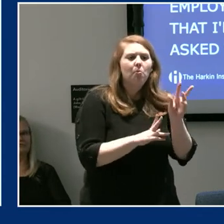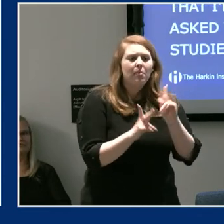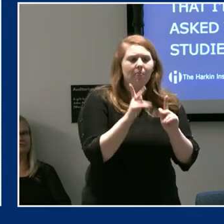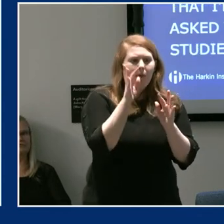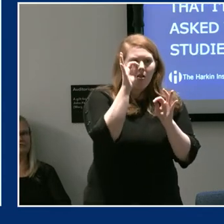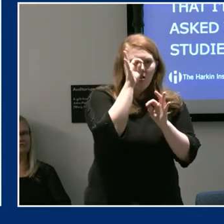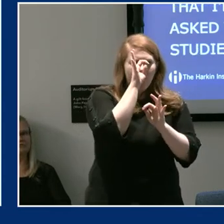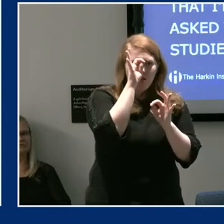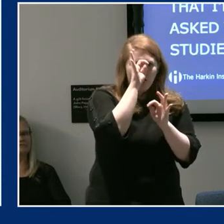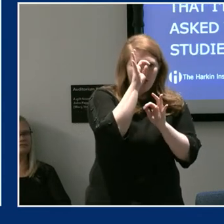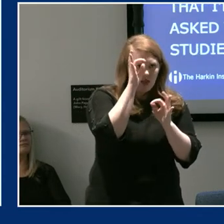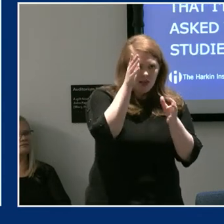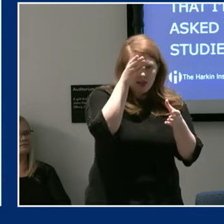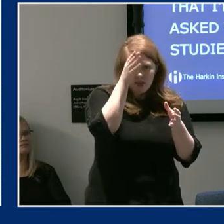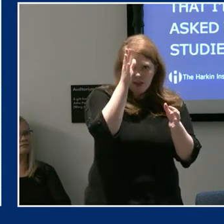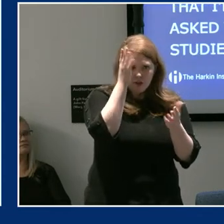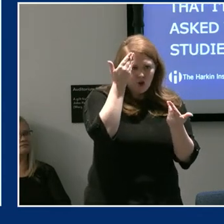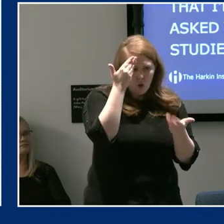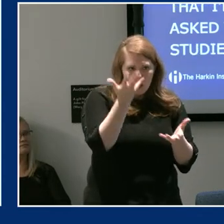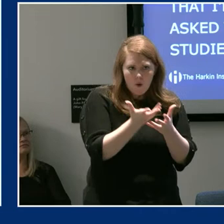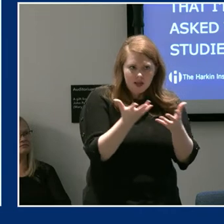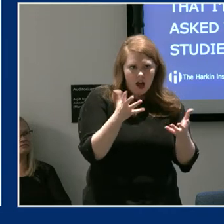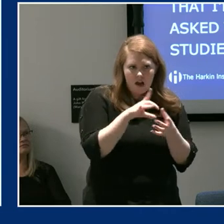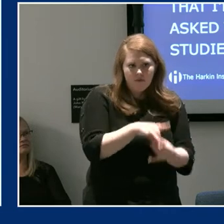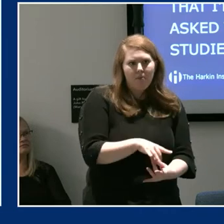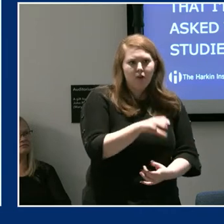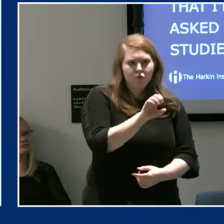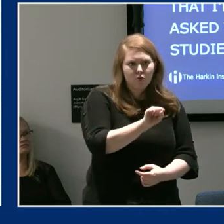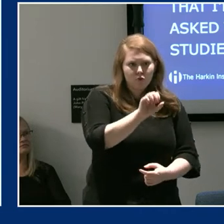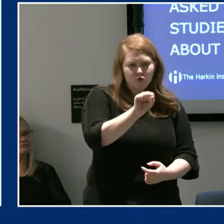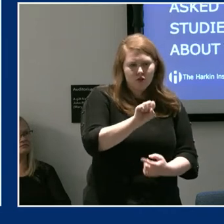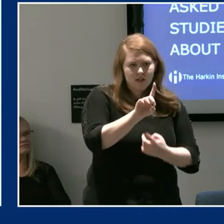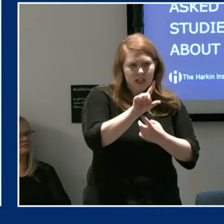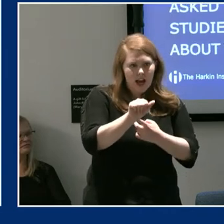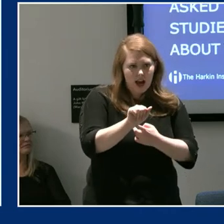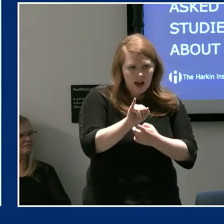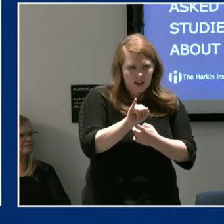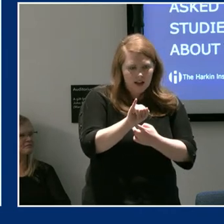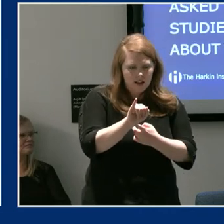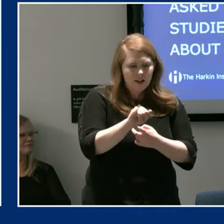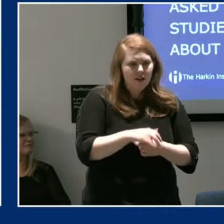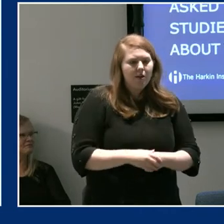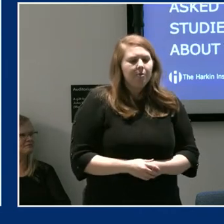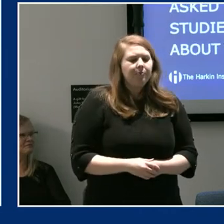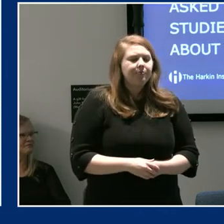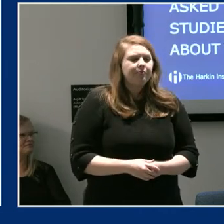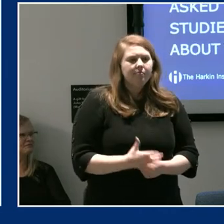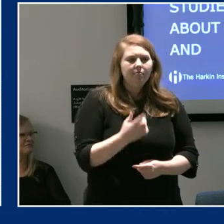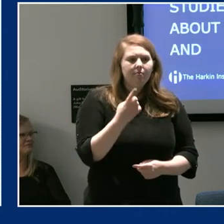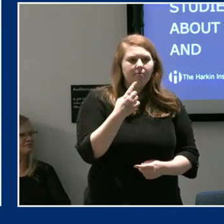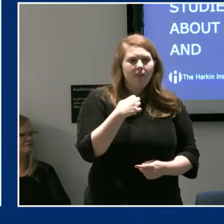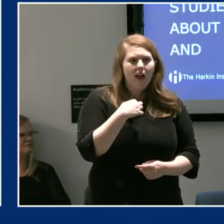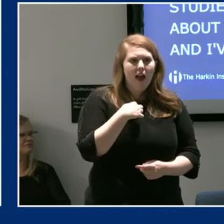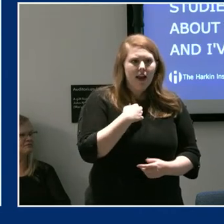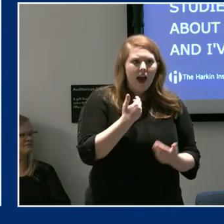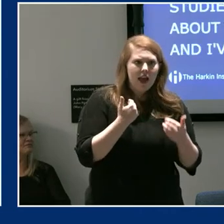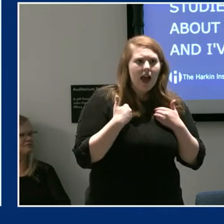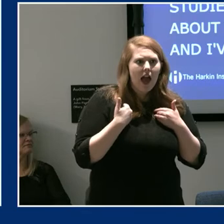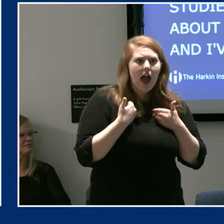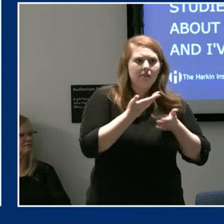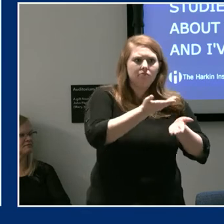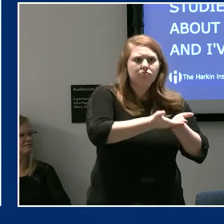the Social Security Disability Program. And I've got materials that is empirical evidence that prove that